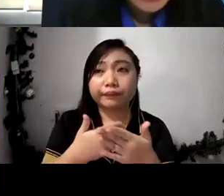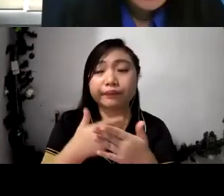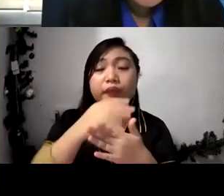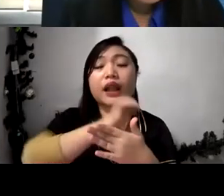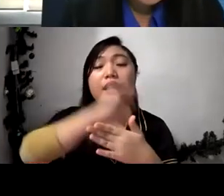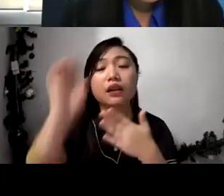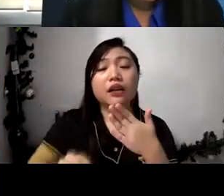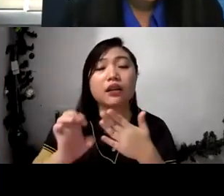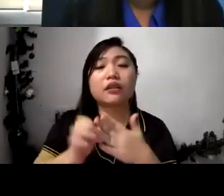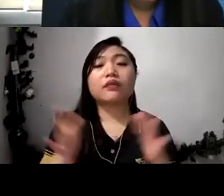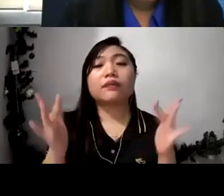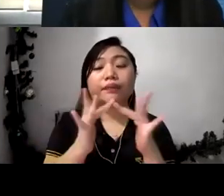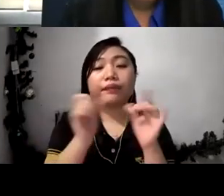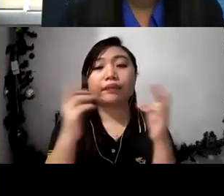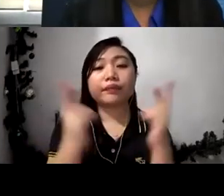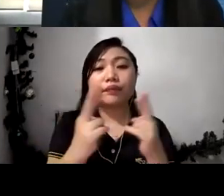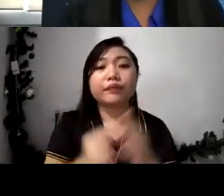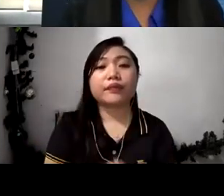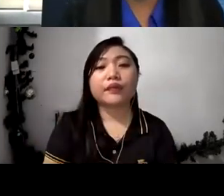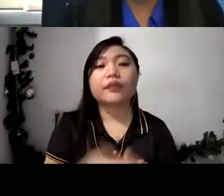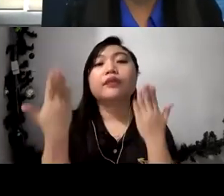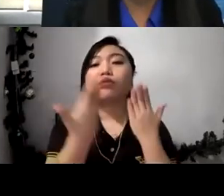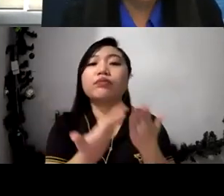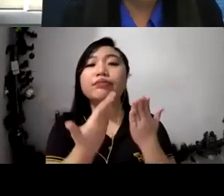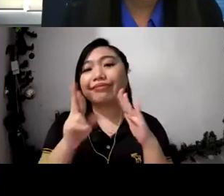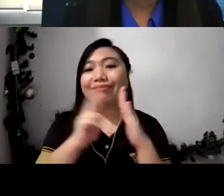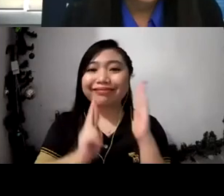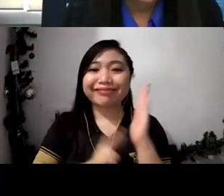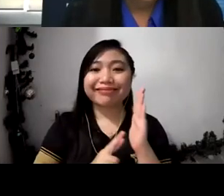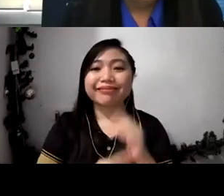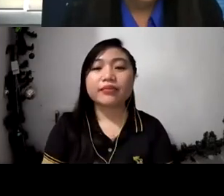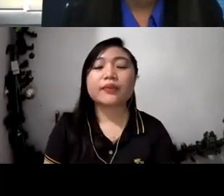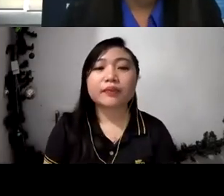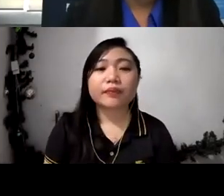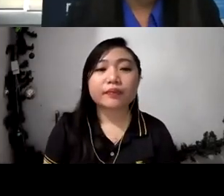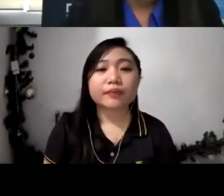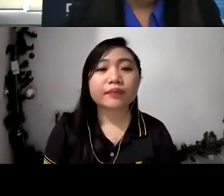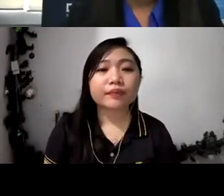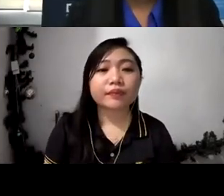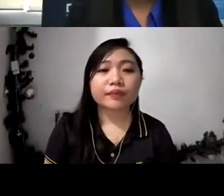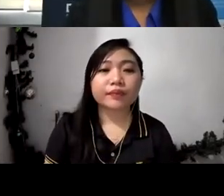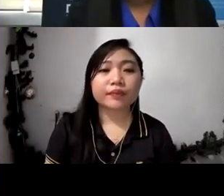So here are our webinar house rules. Okay.